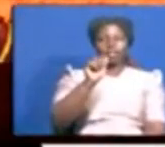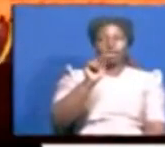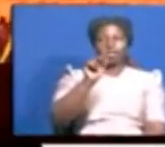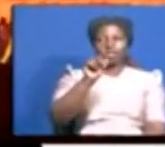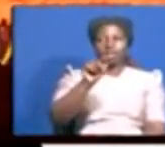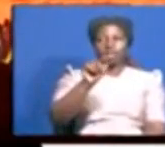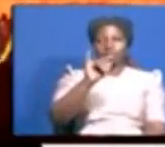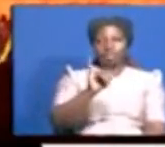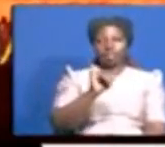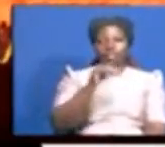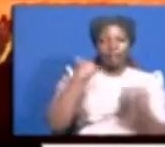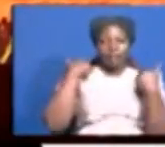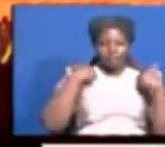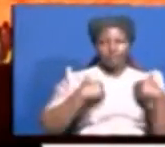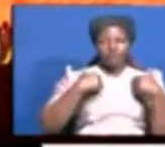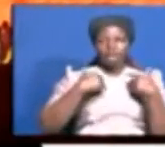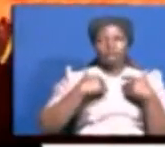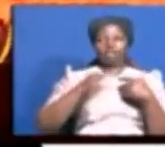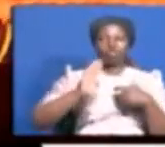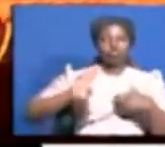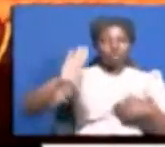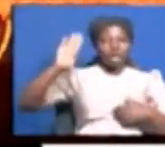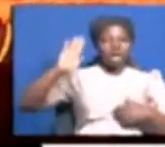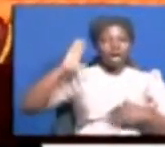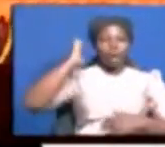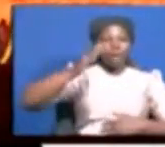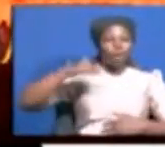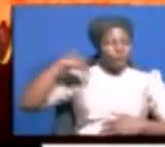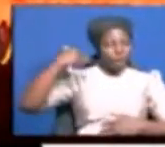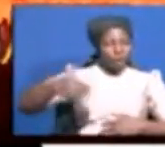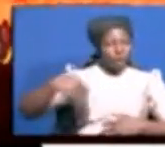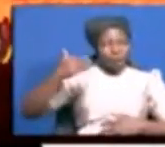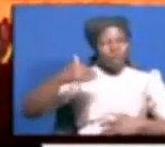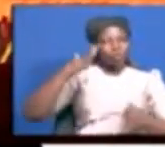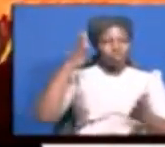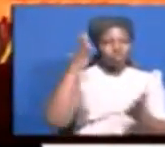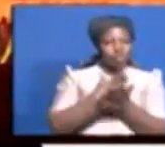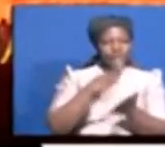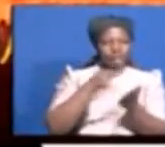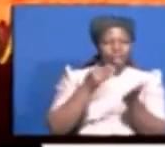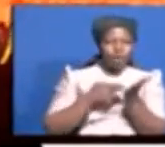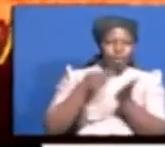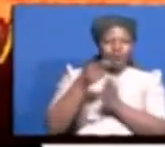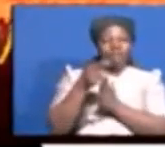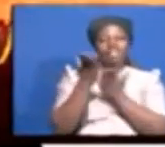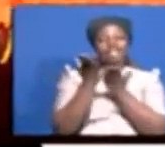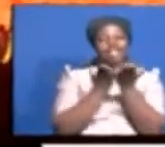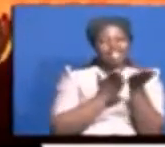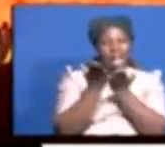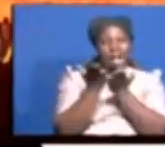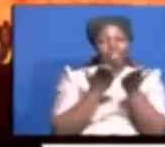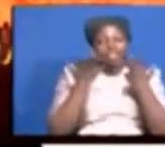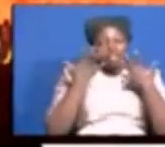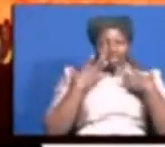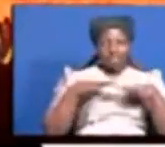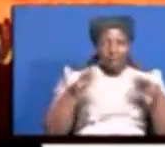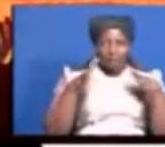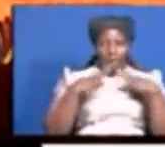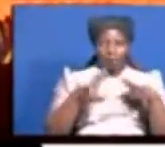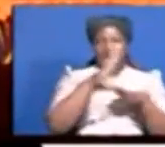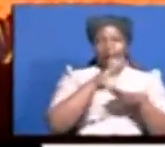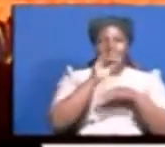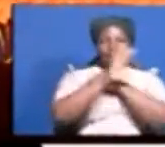that I shall always truly and diligently serve the people and the